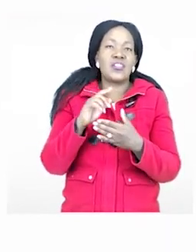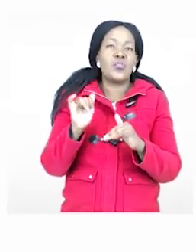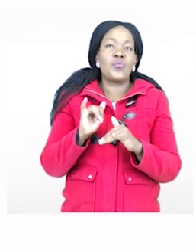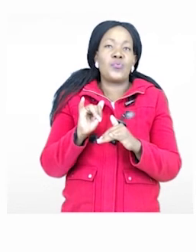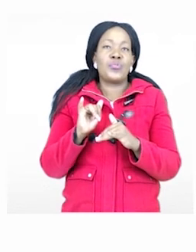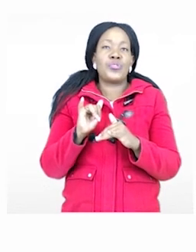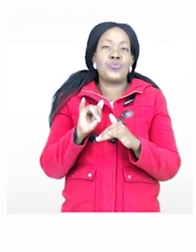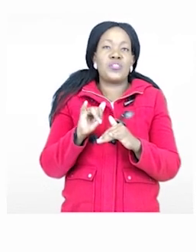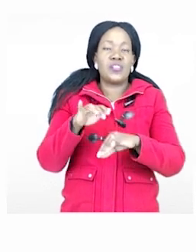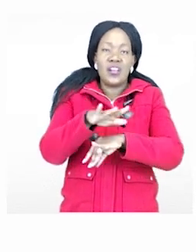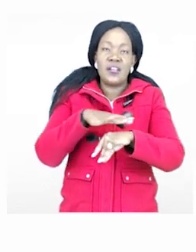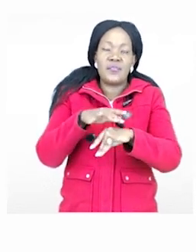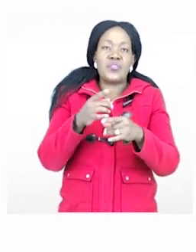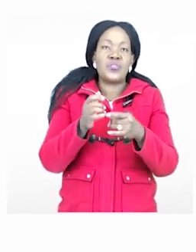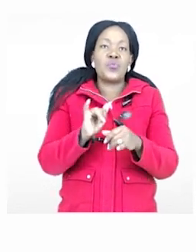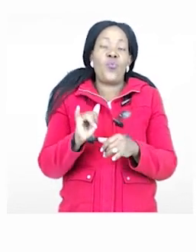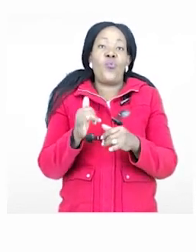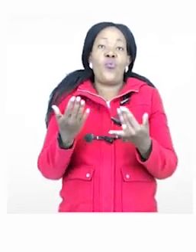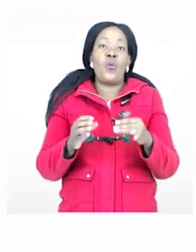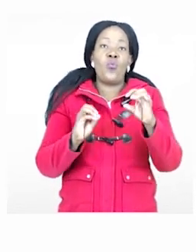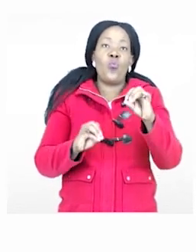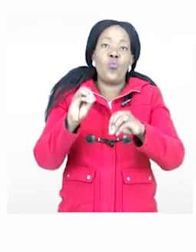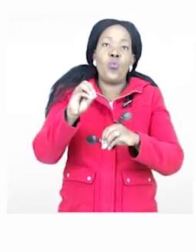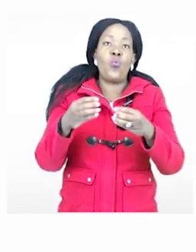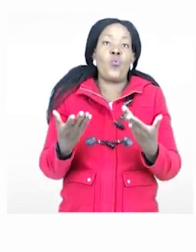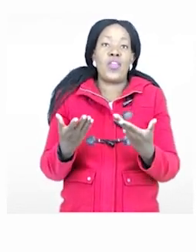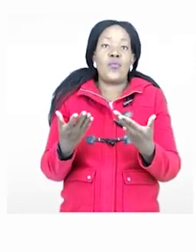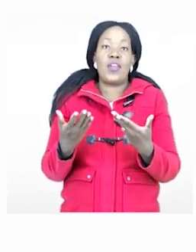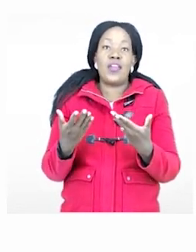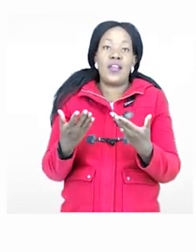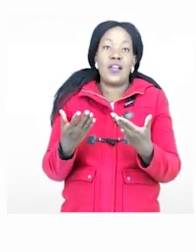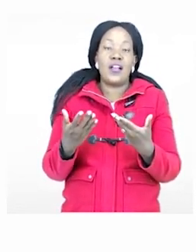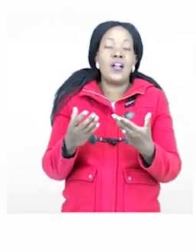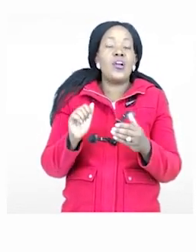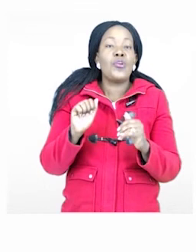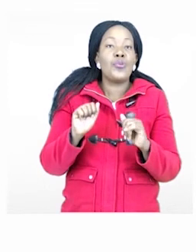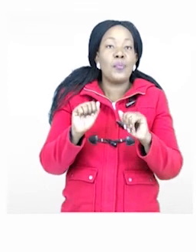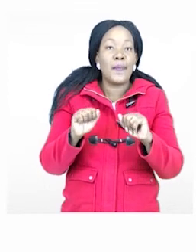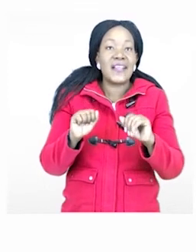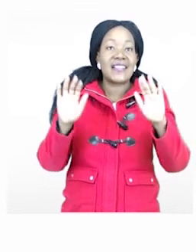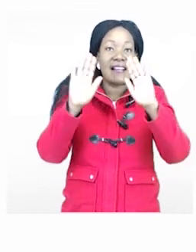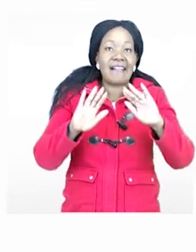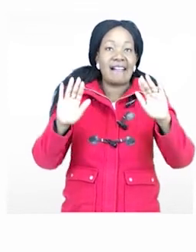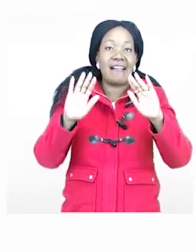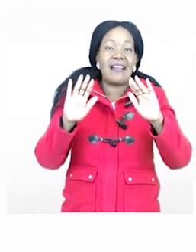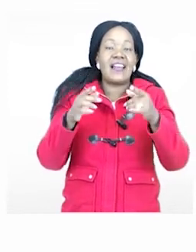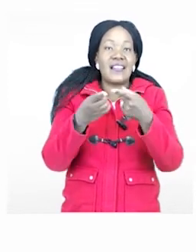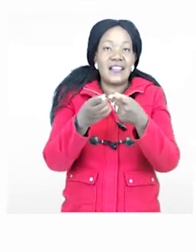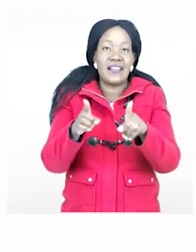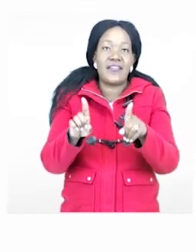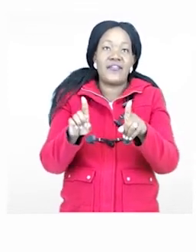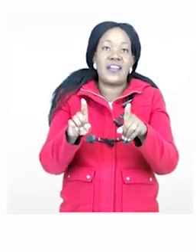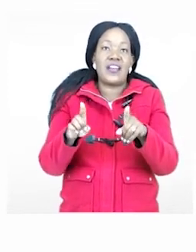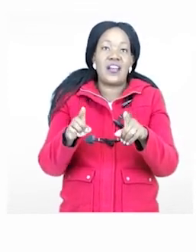going in the other direction. And all you need to do is colour the one that is going in the different direction.